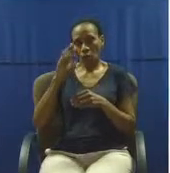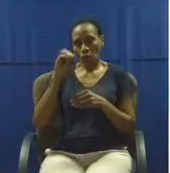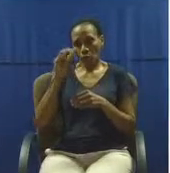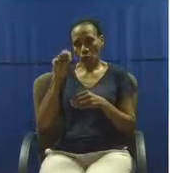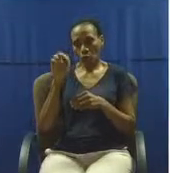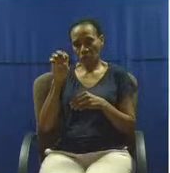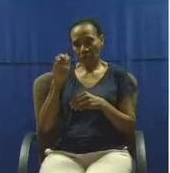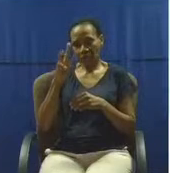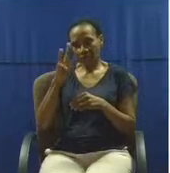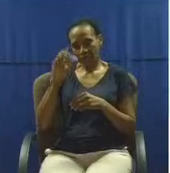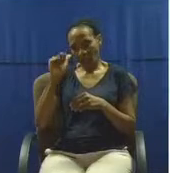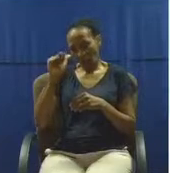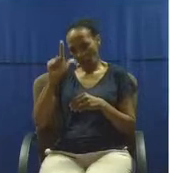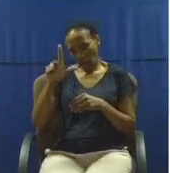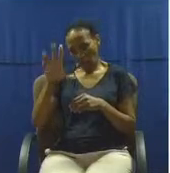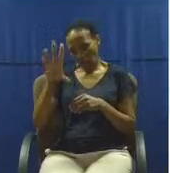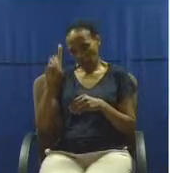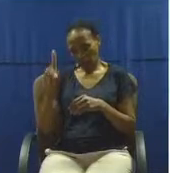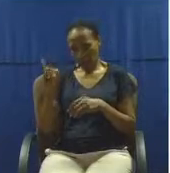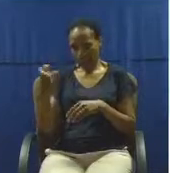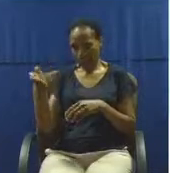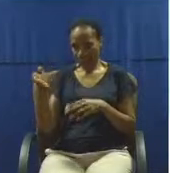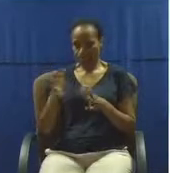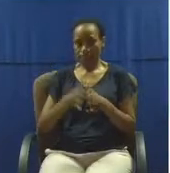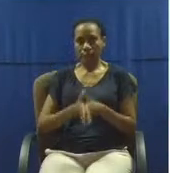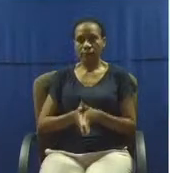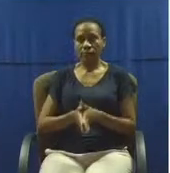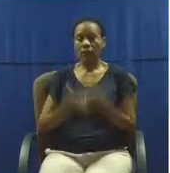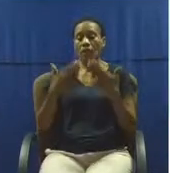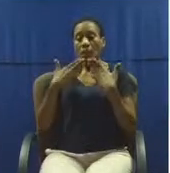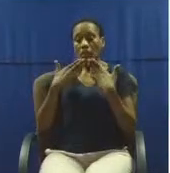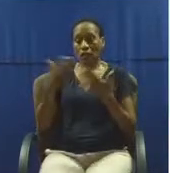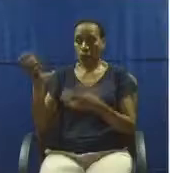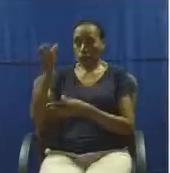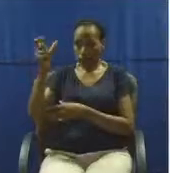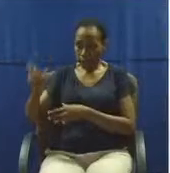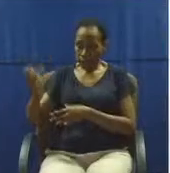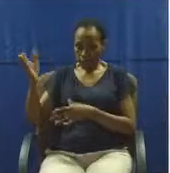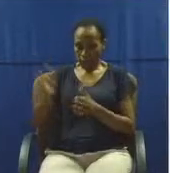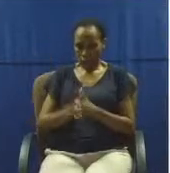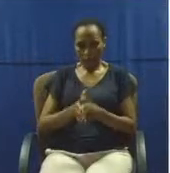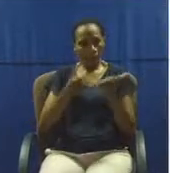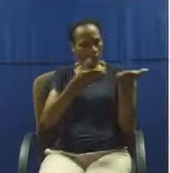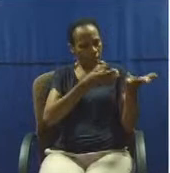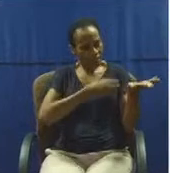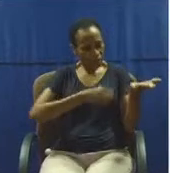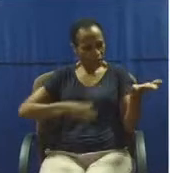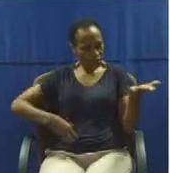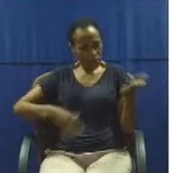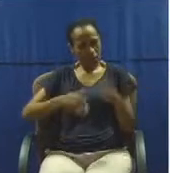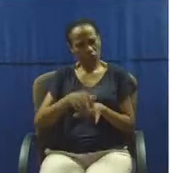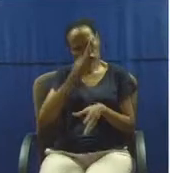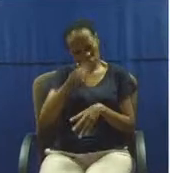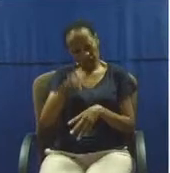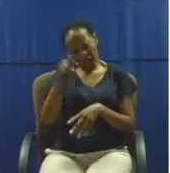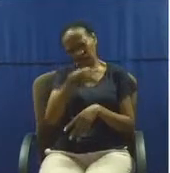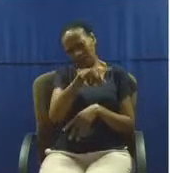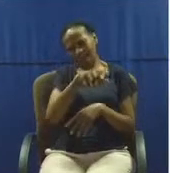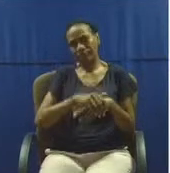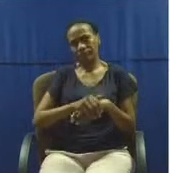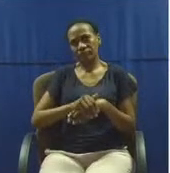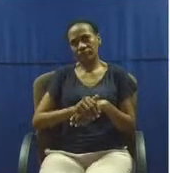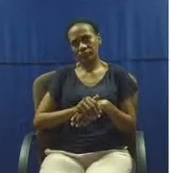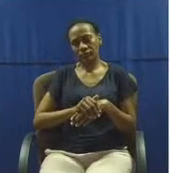the Chamber. Thank you, Honorable Speaker. Honorable President, you're quite correct. It's